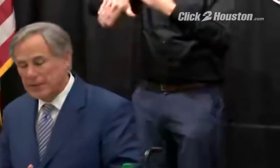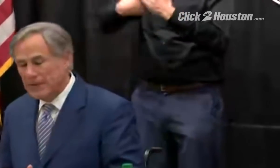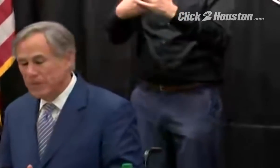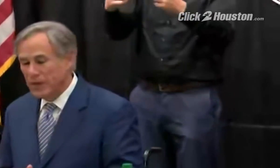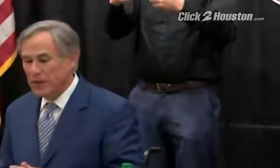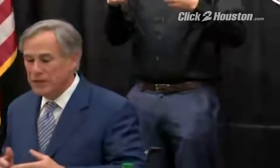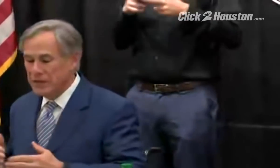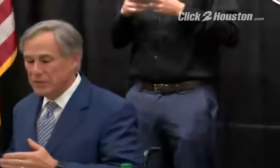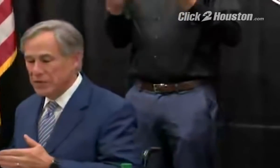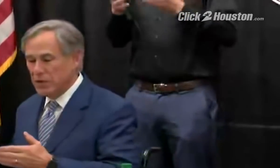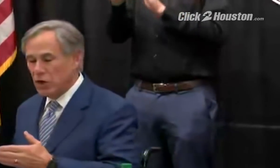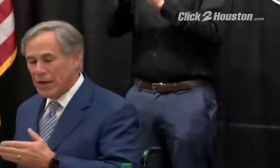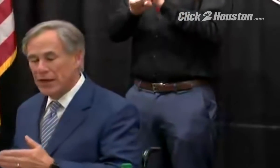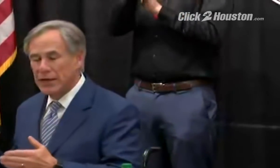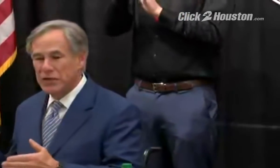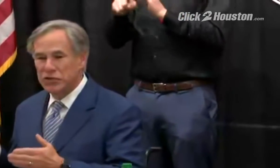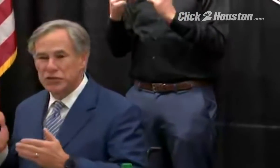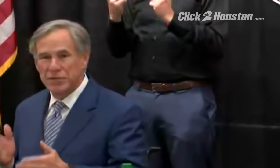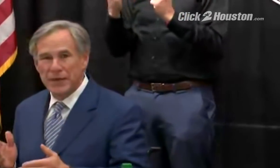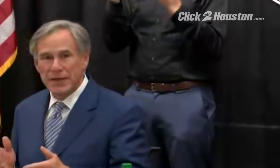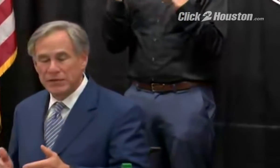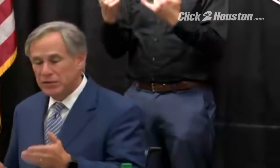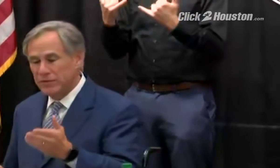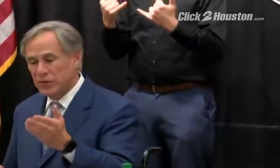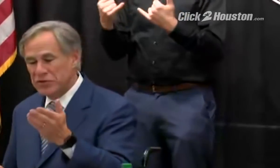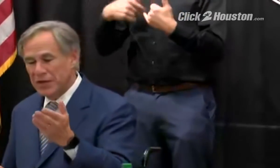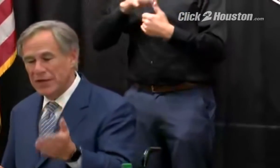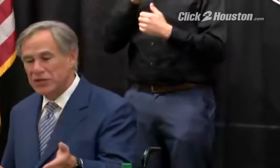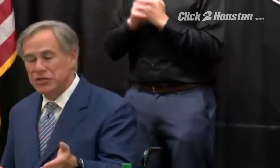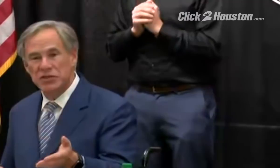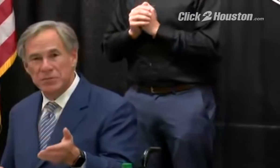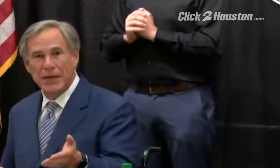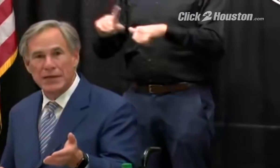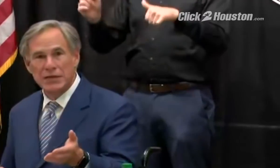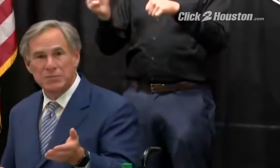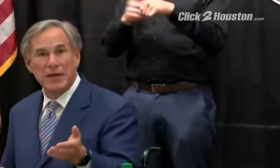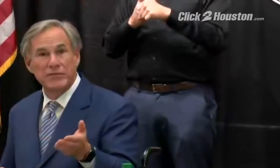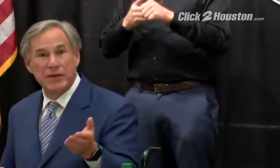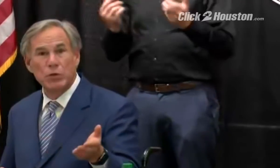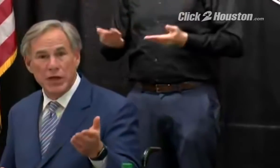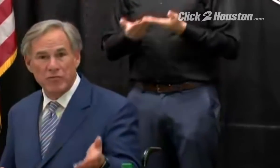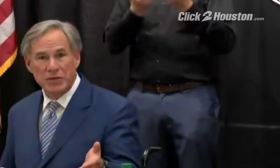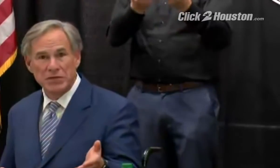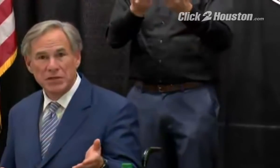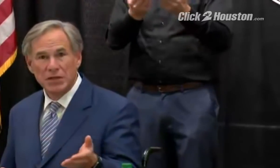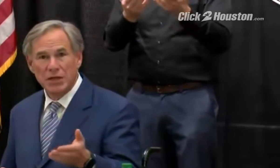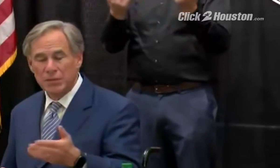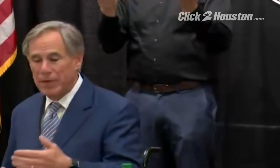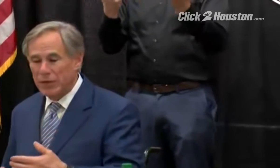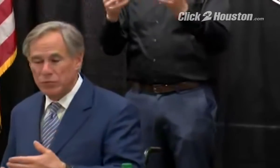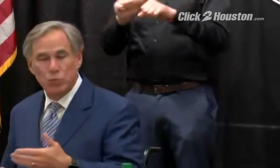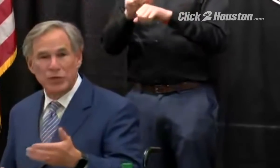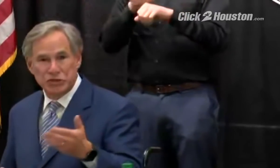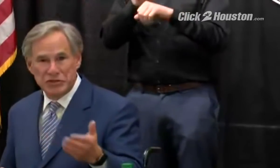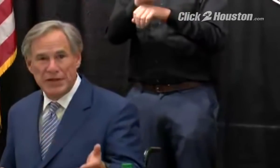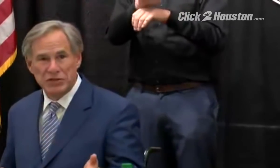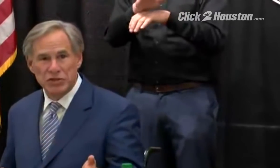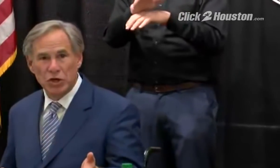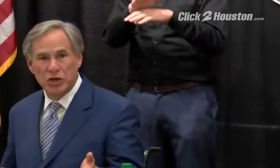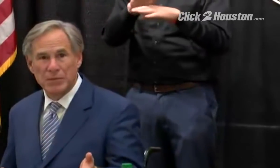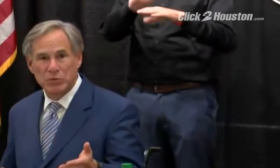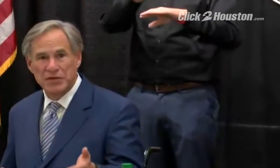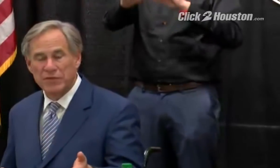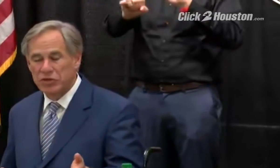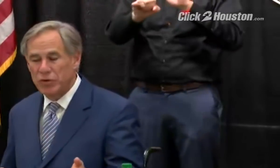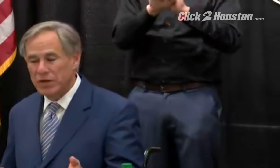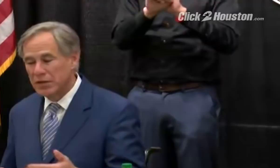speak. There are allocations that are made. The first allocation that is made is by the federal government about which states are